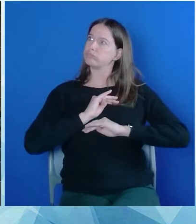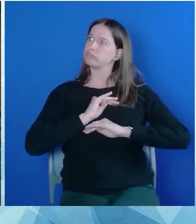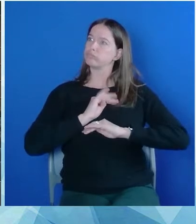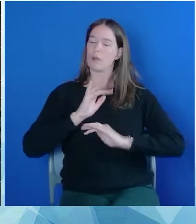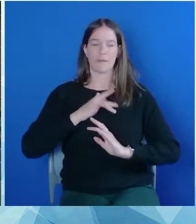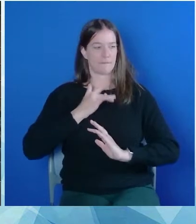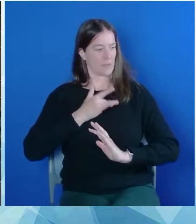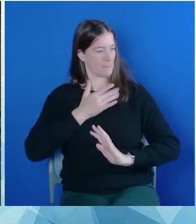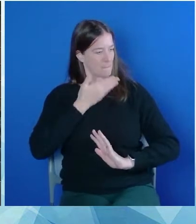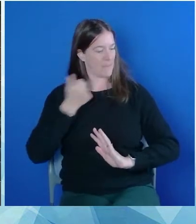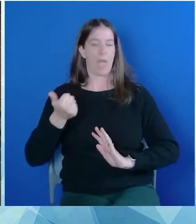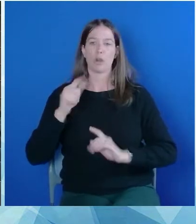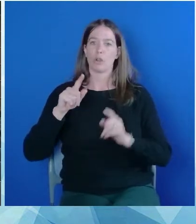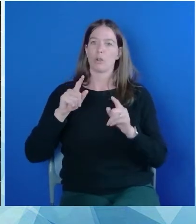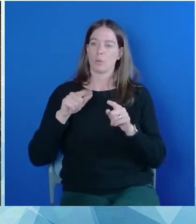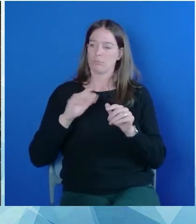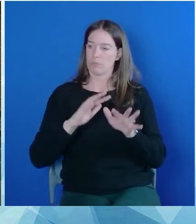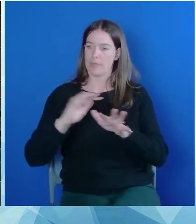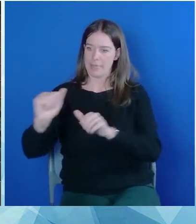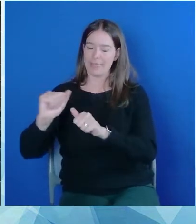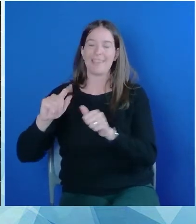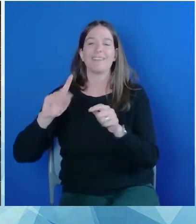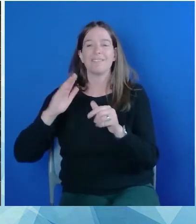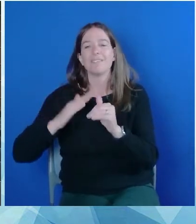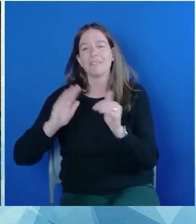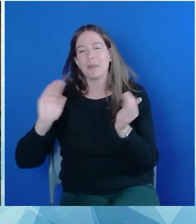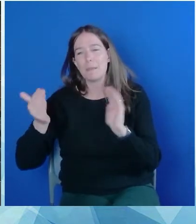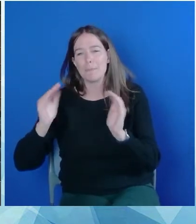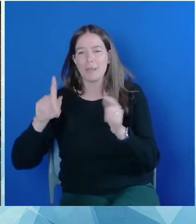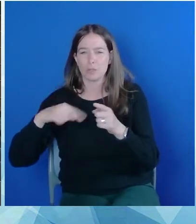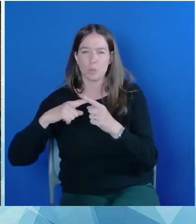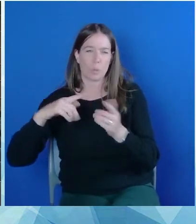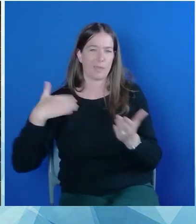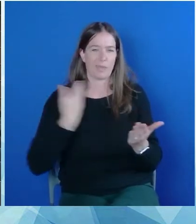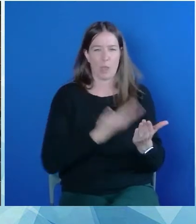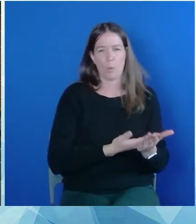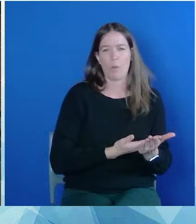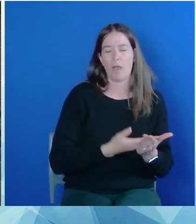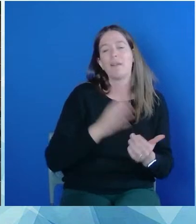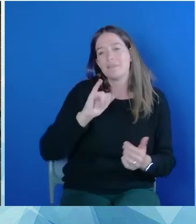always been my overarching goal.